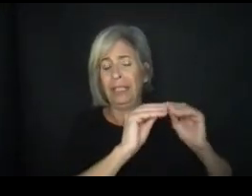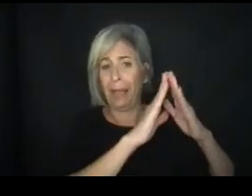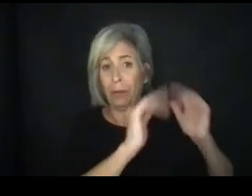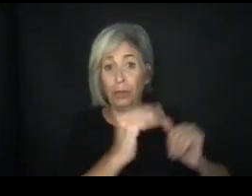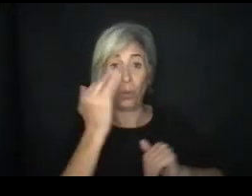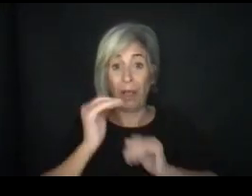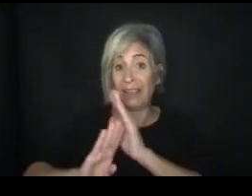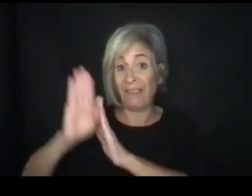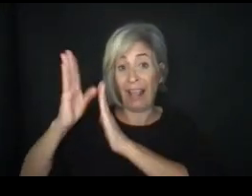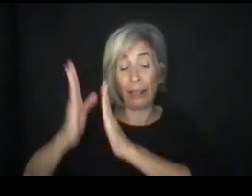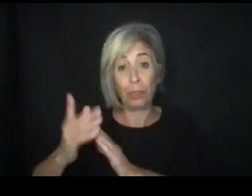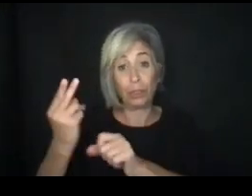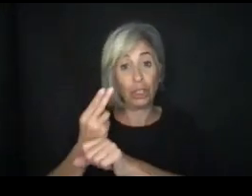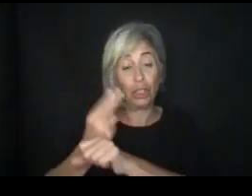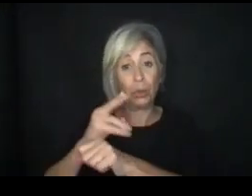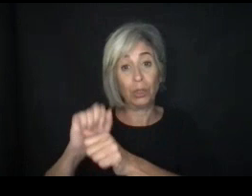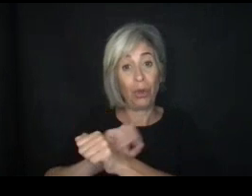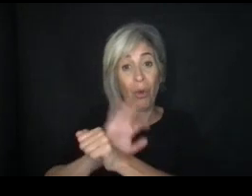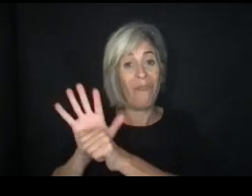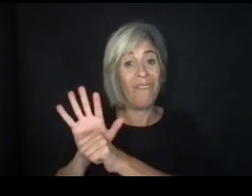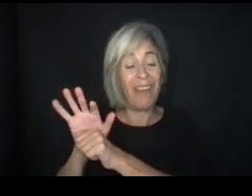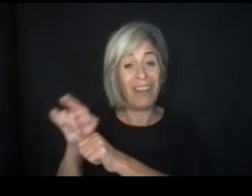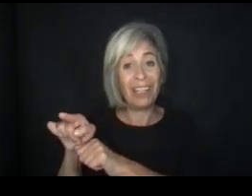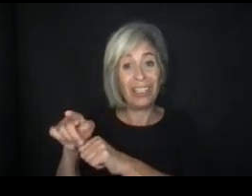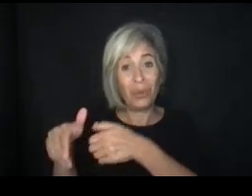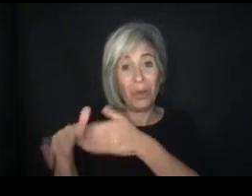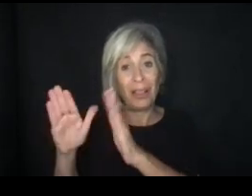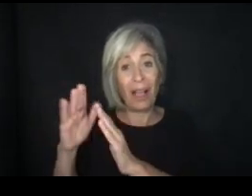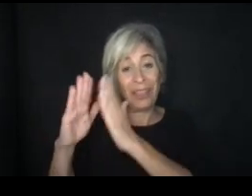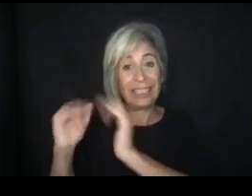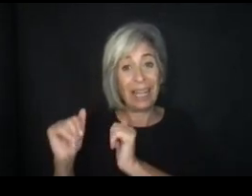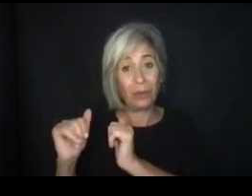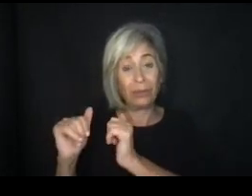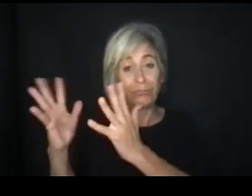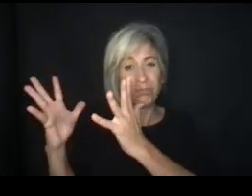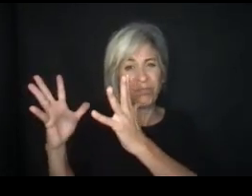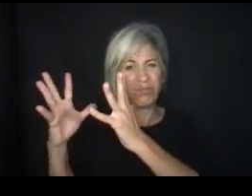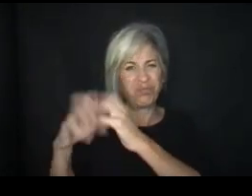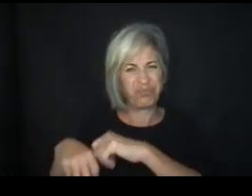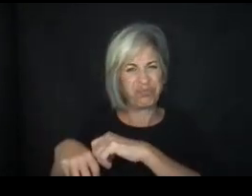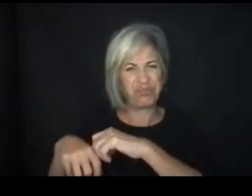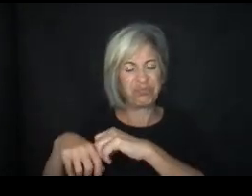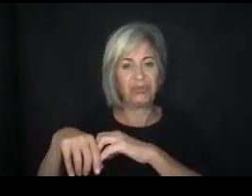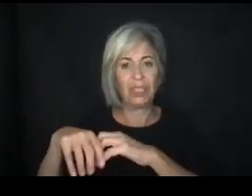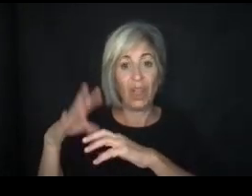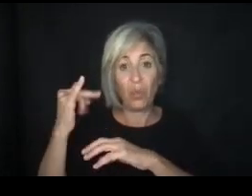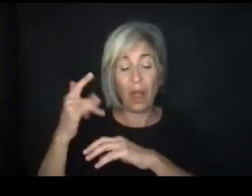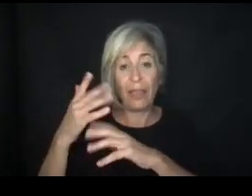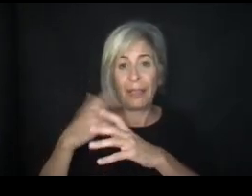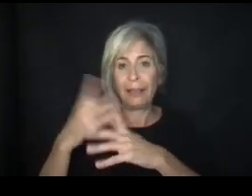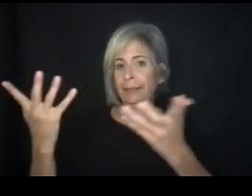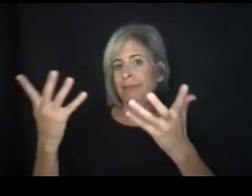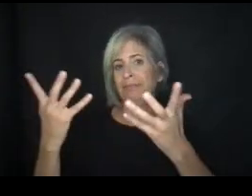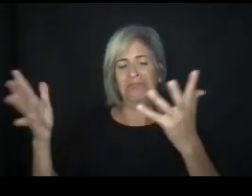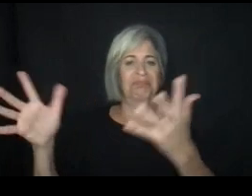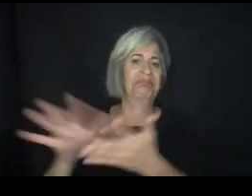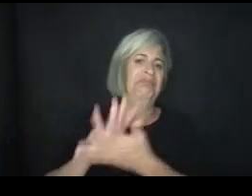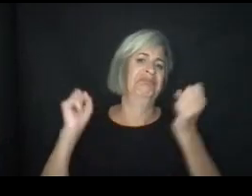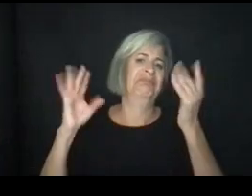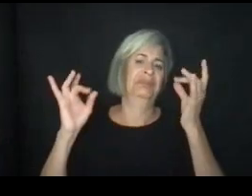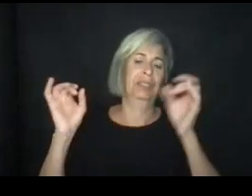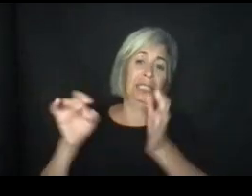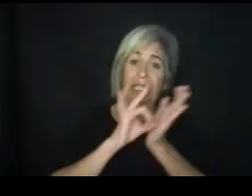developers are going to use COVID to allow these houses to get run down so that they could declare them condemned, get the